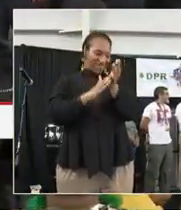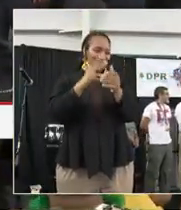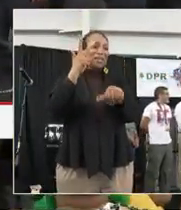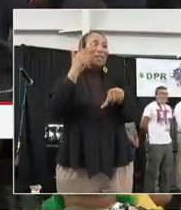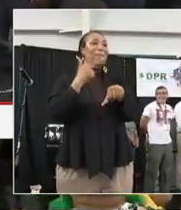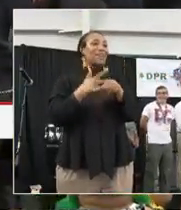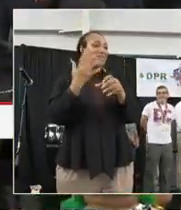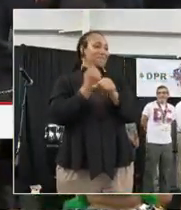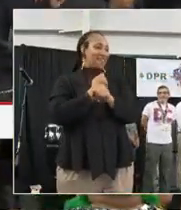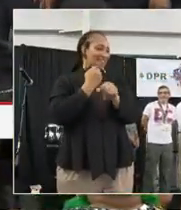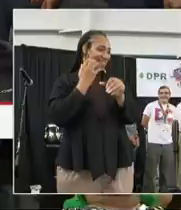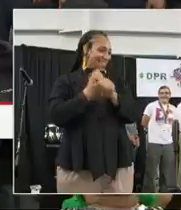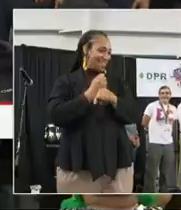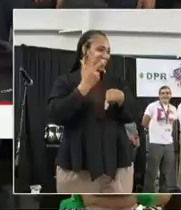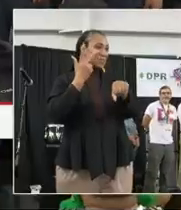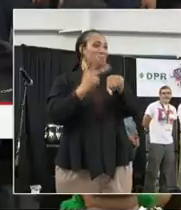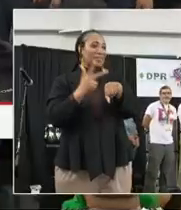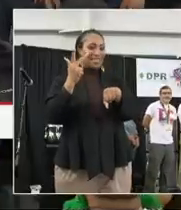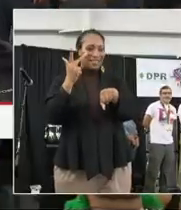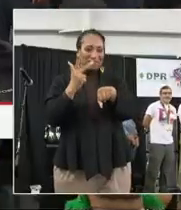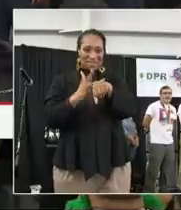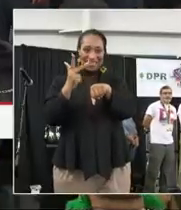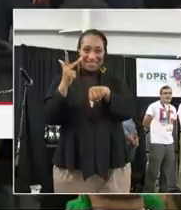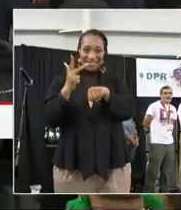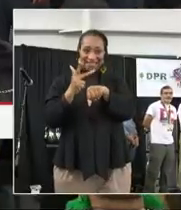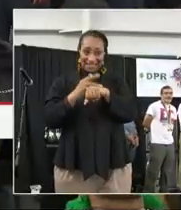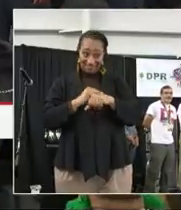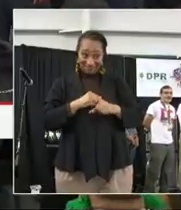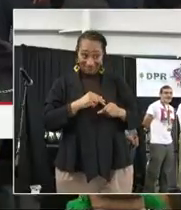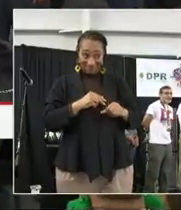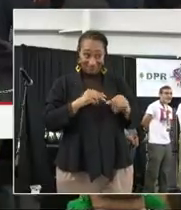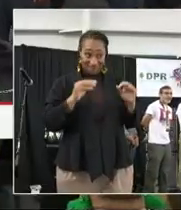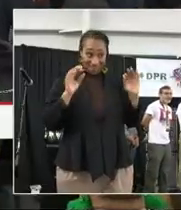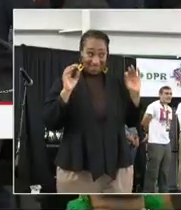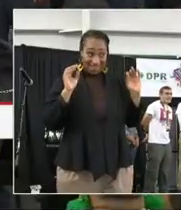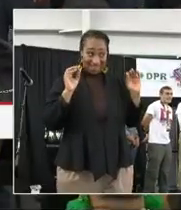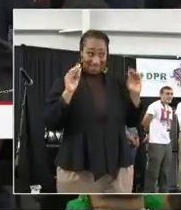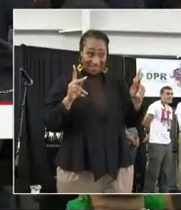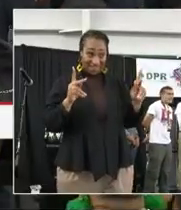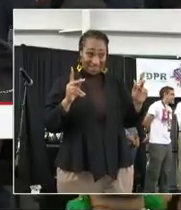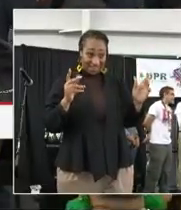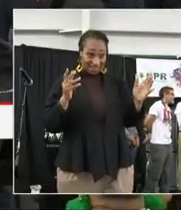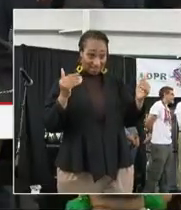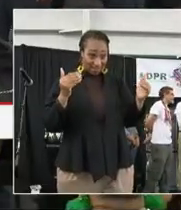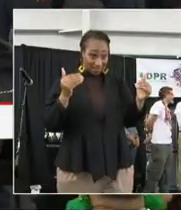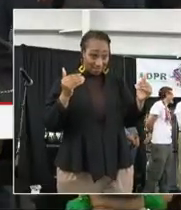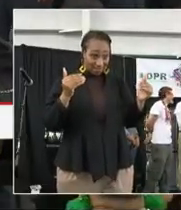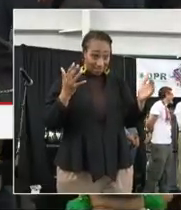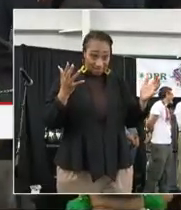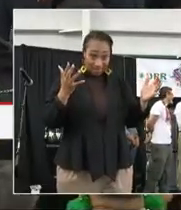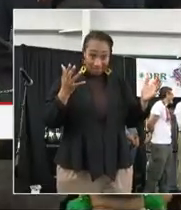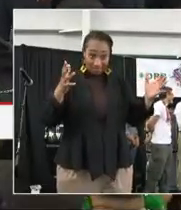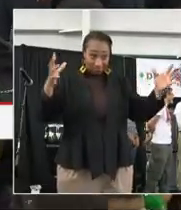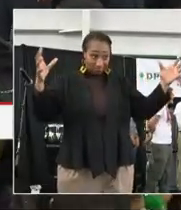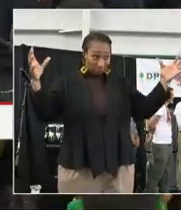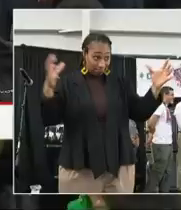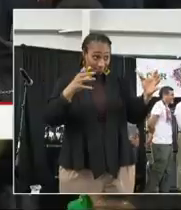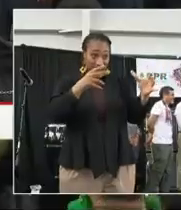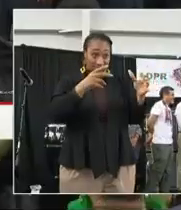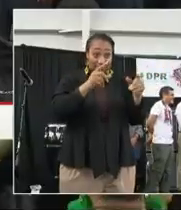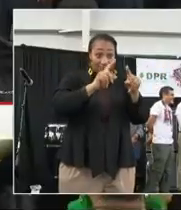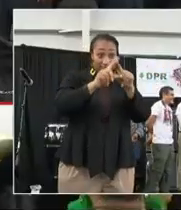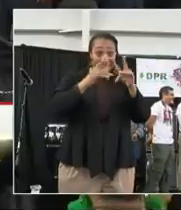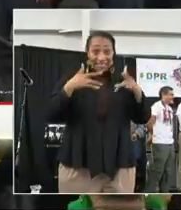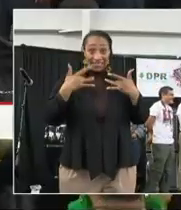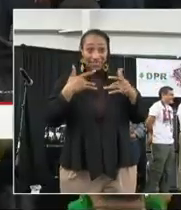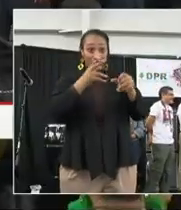All right, it's done. Listen, you can be a part of all the magic that happens. We love and we appreciate you all. Now,